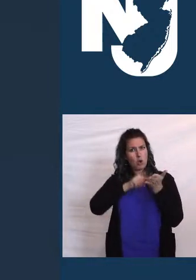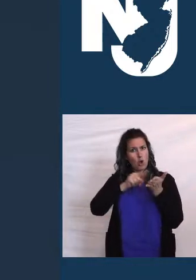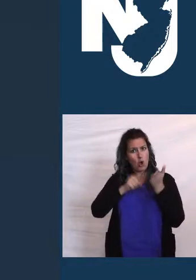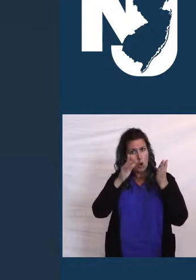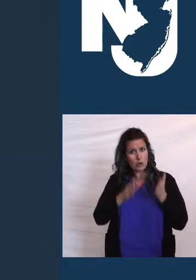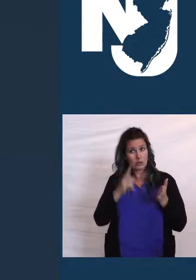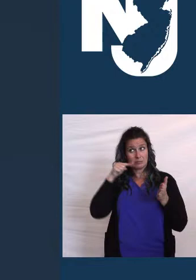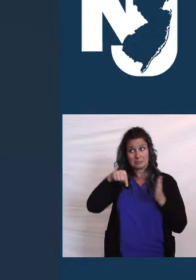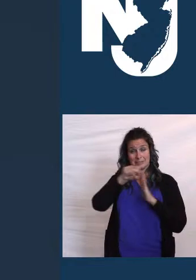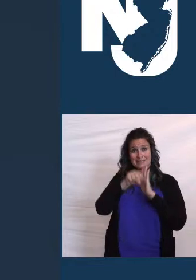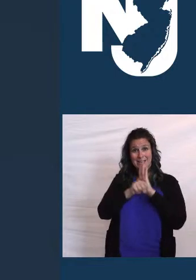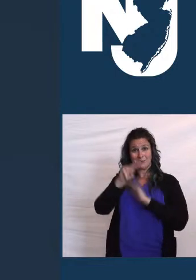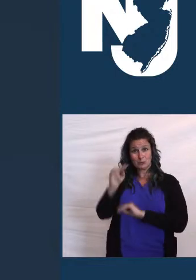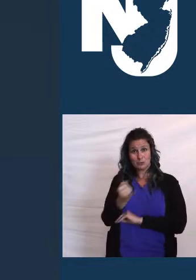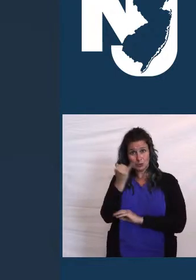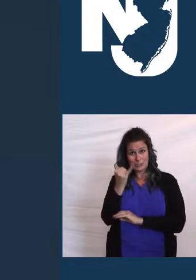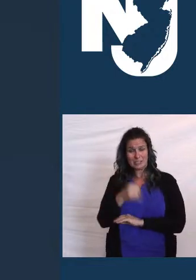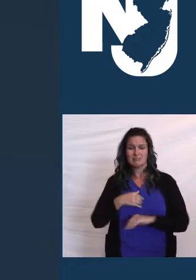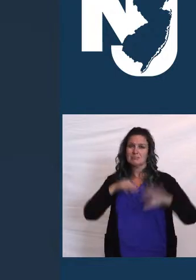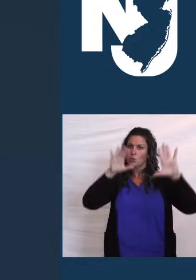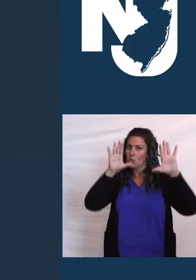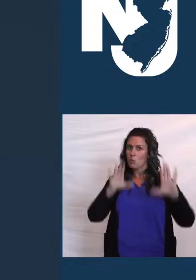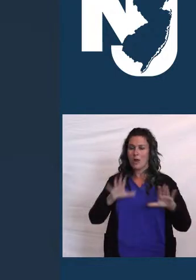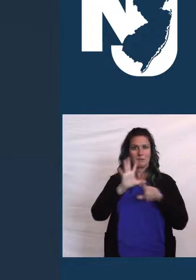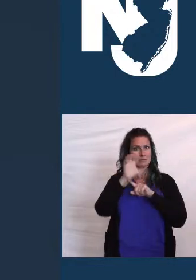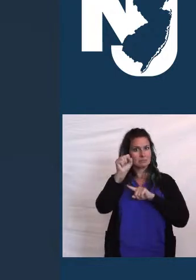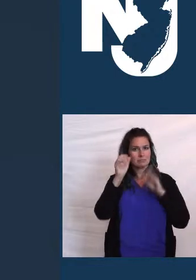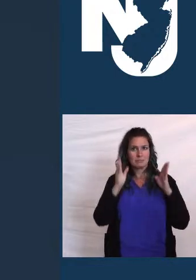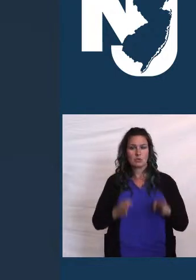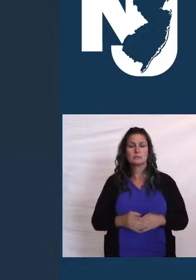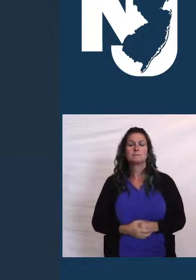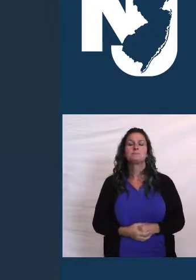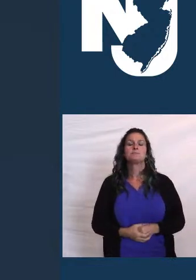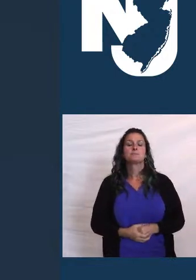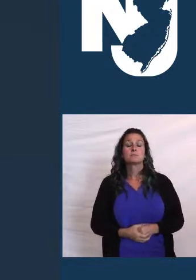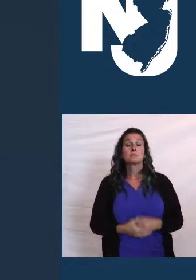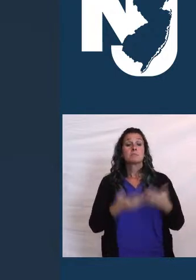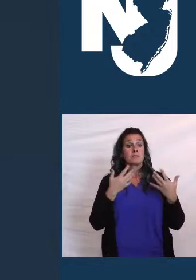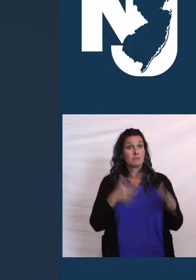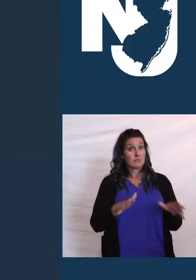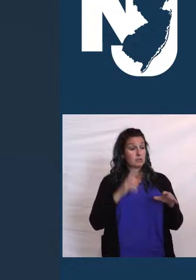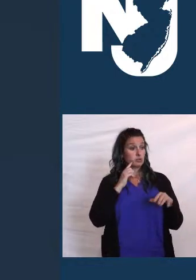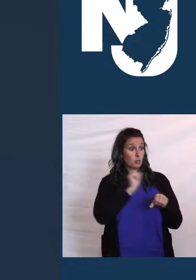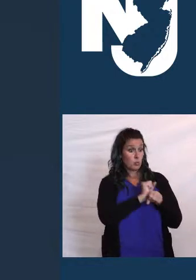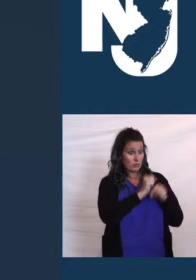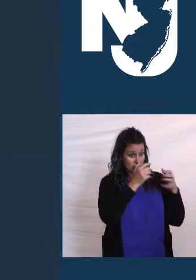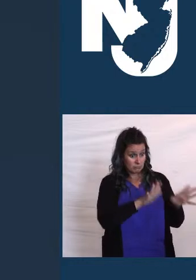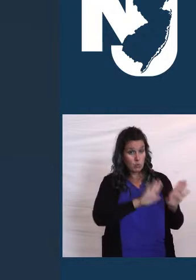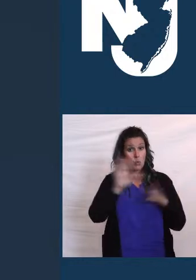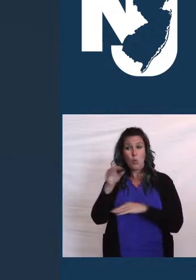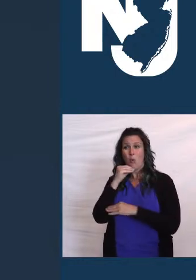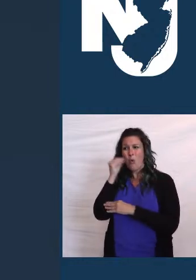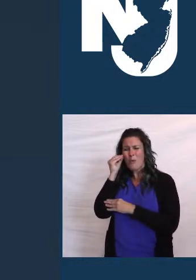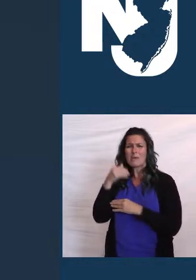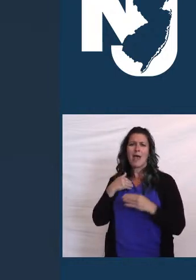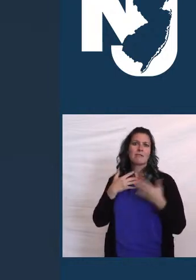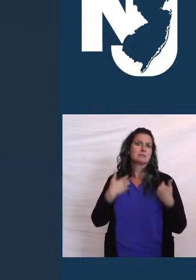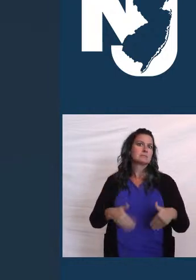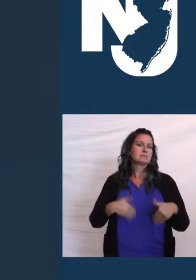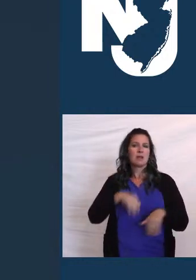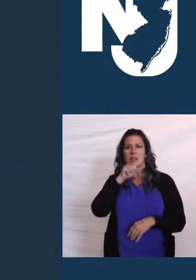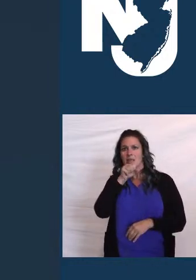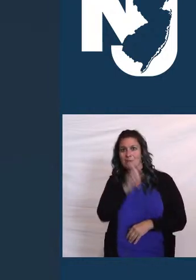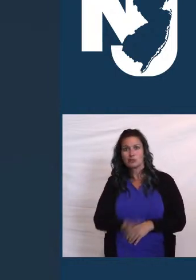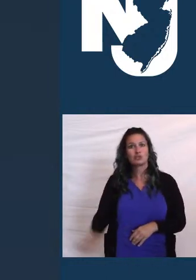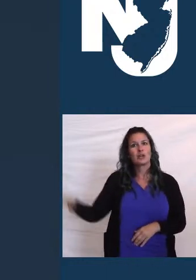Jersey, and she was an outstanding one. Away from work, Marietta had a deep love of travel, and her passport was stamped in more